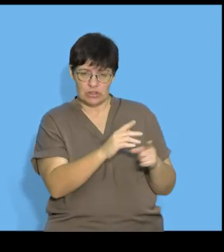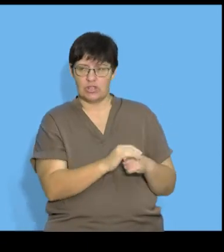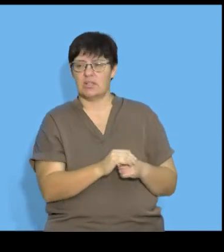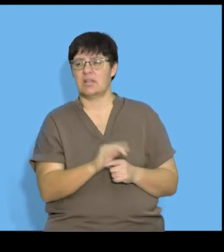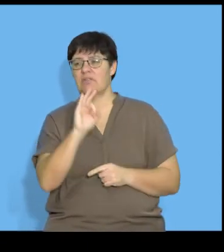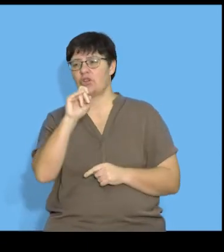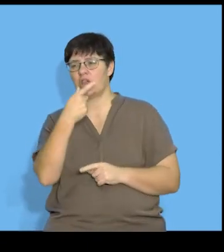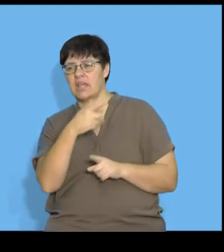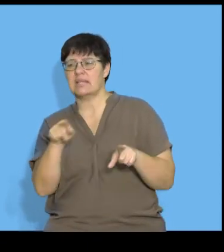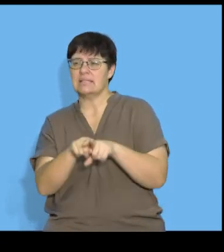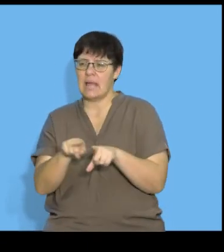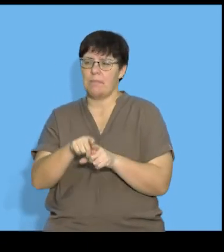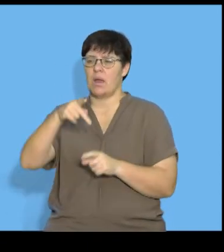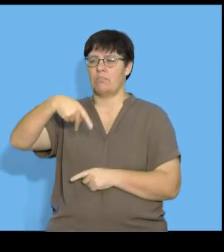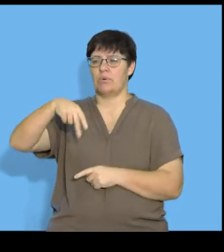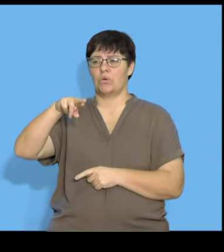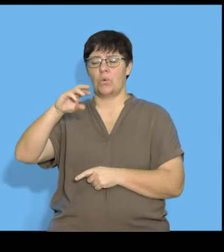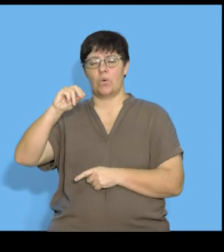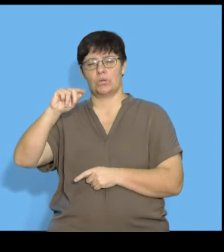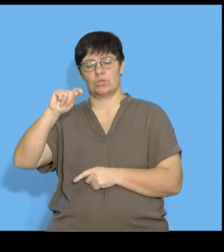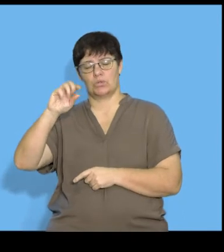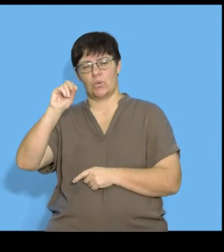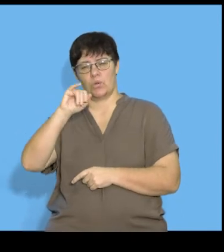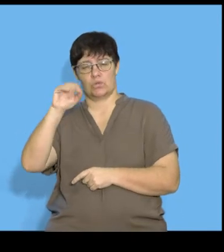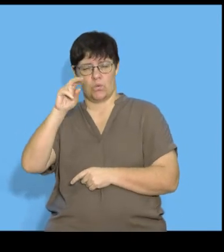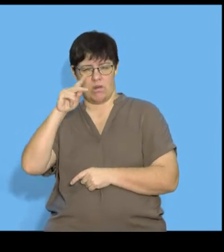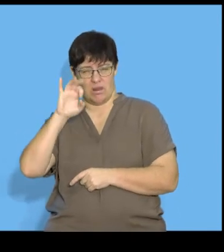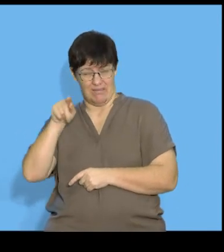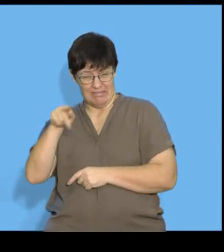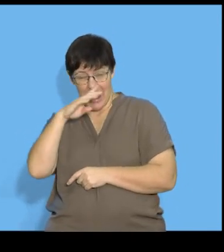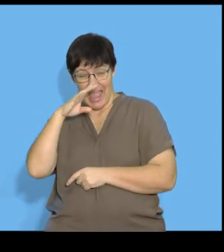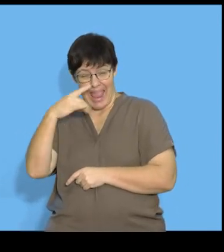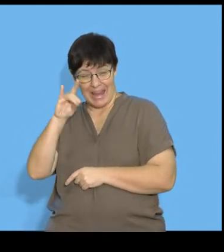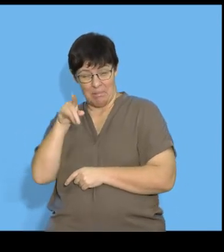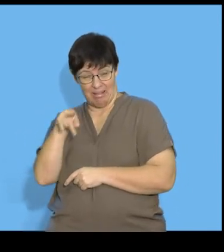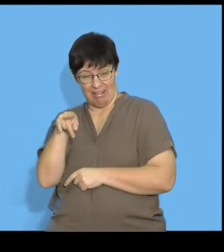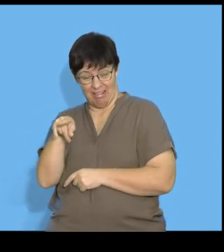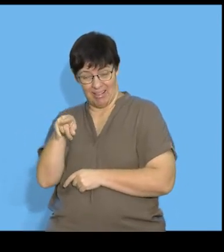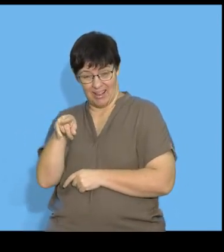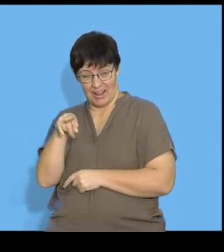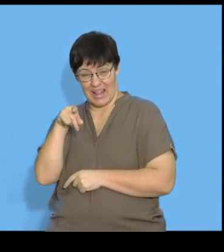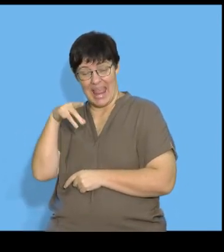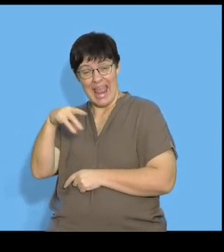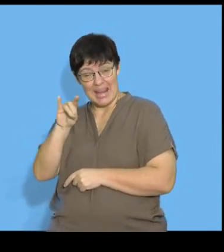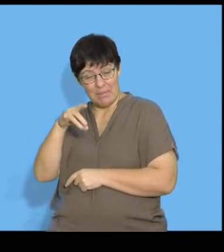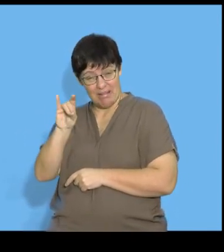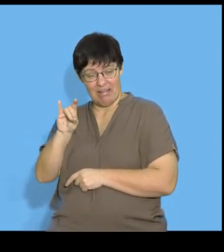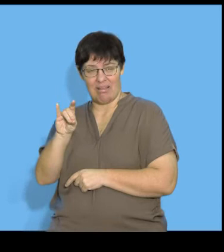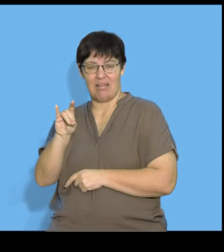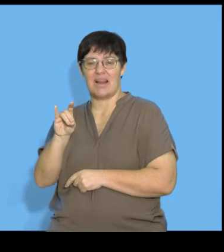protozoans. Now if you can remember, protozoans were the animal, all right, the